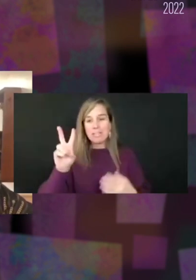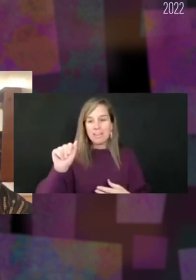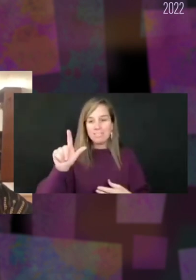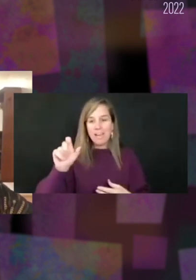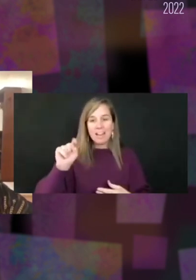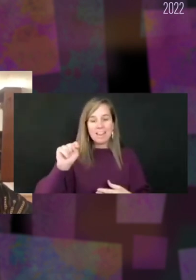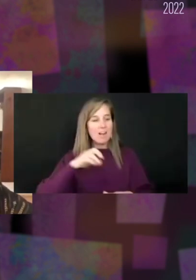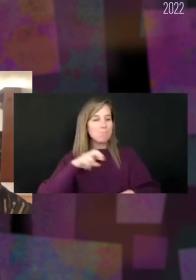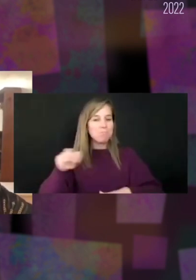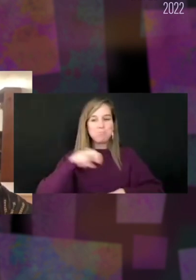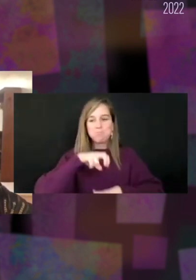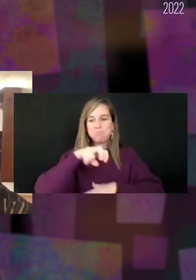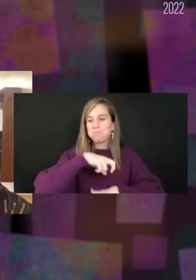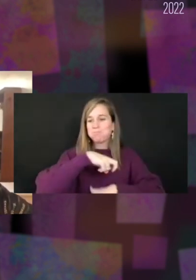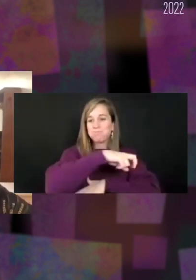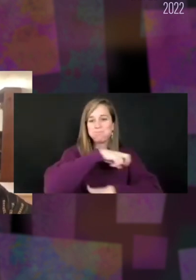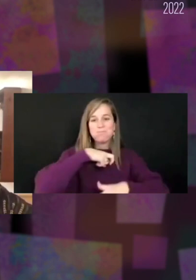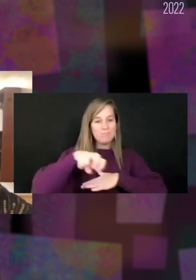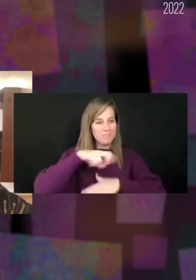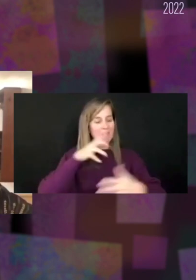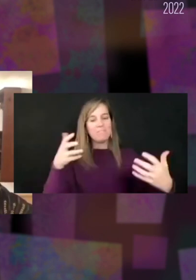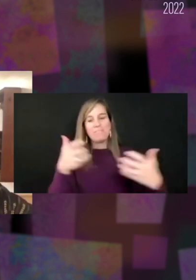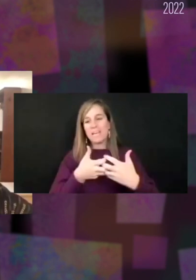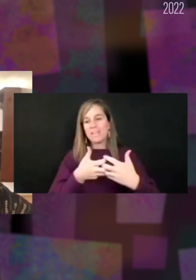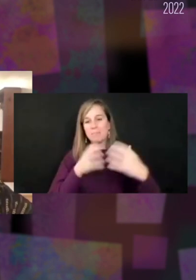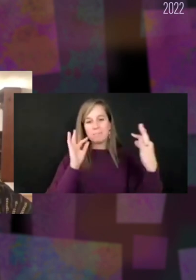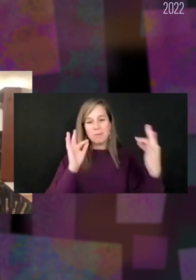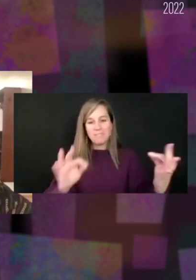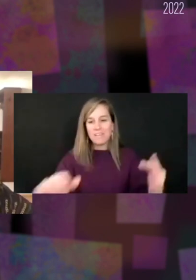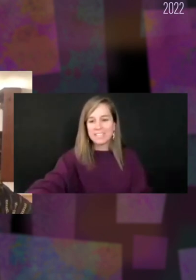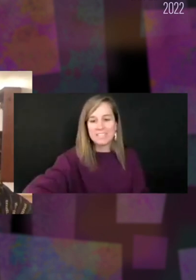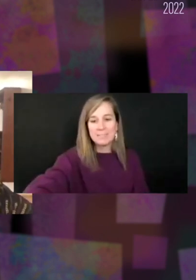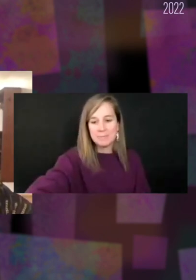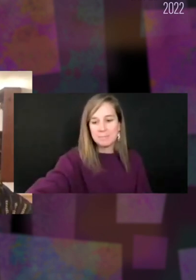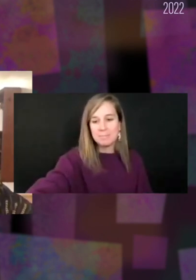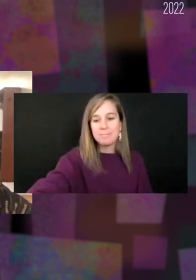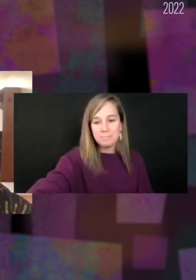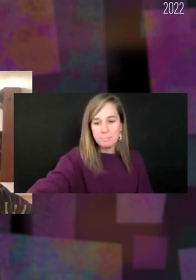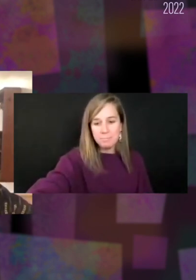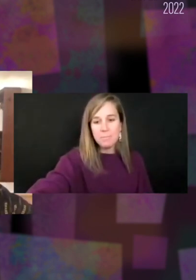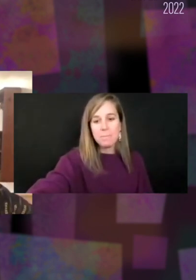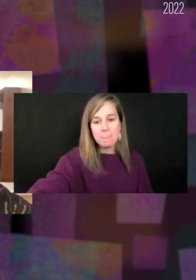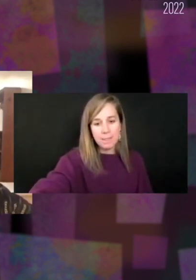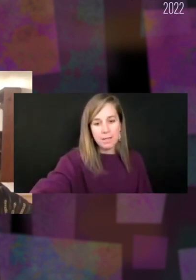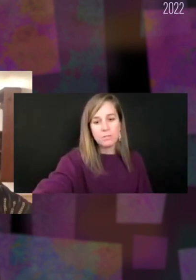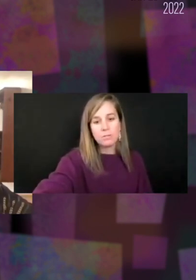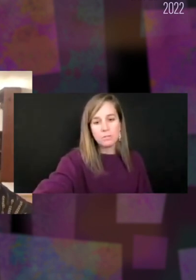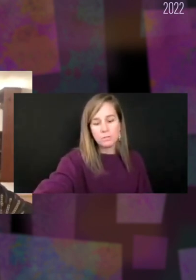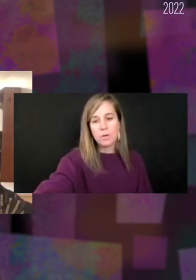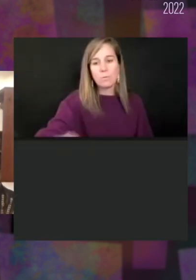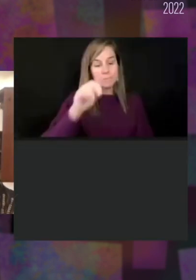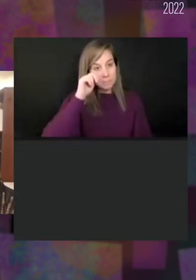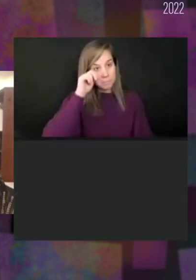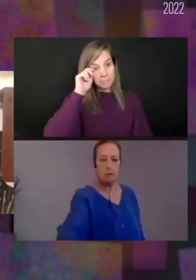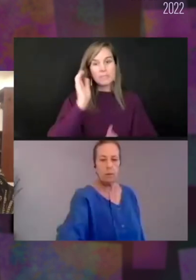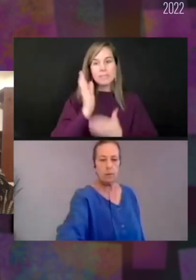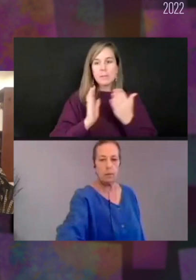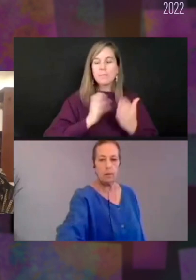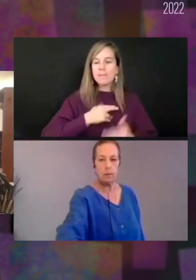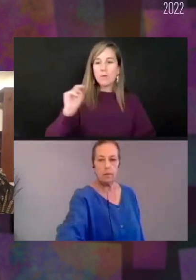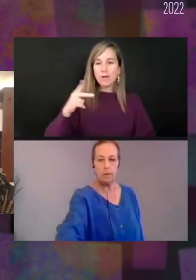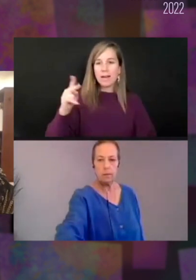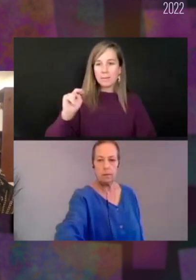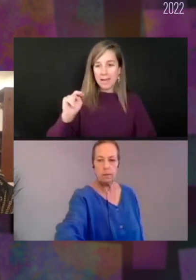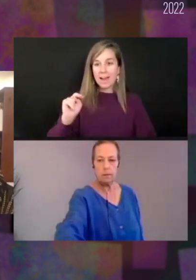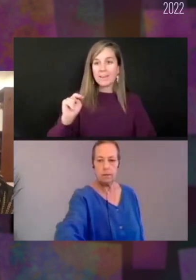you very well from my experiences. So some of our National Performance Network folks are going to be a little bit familiar with